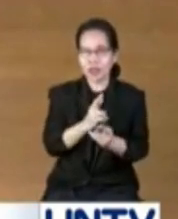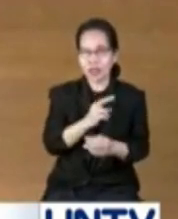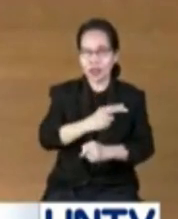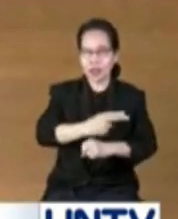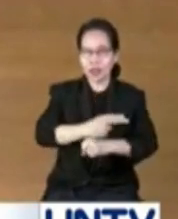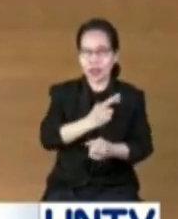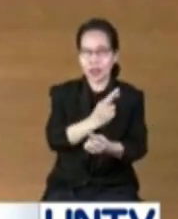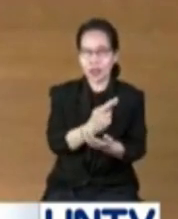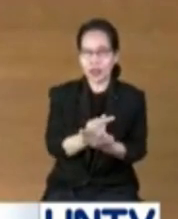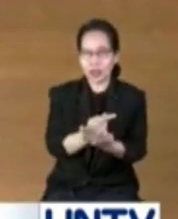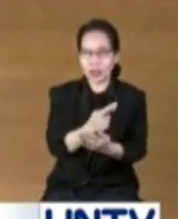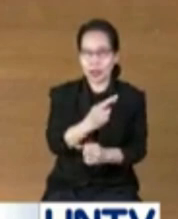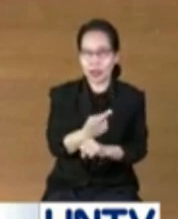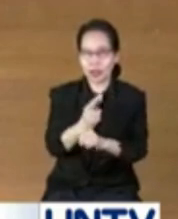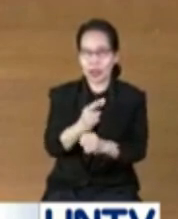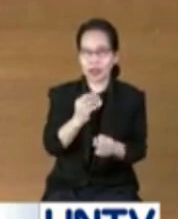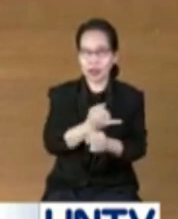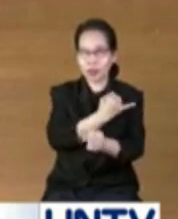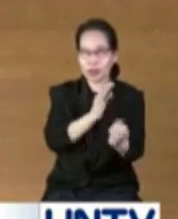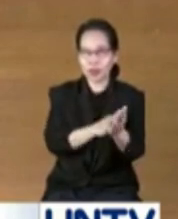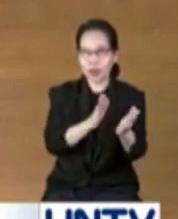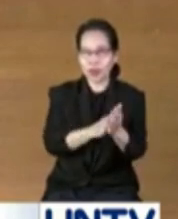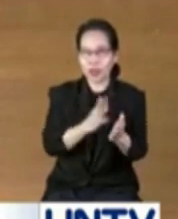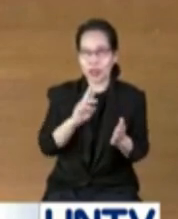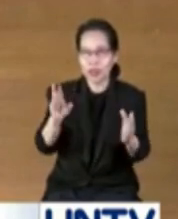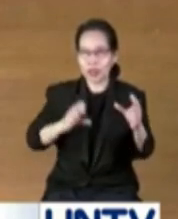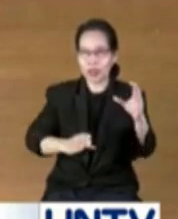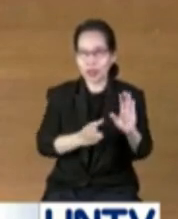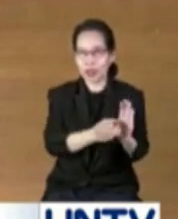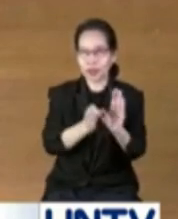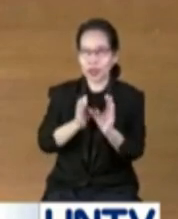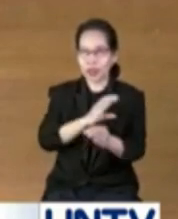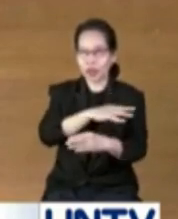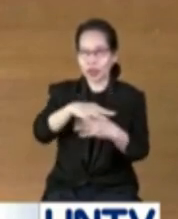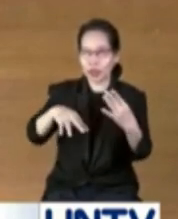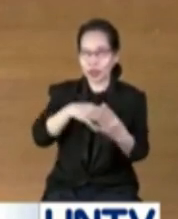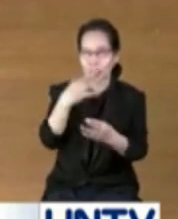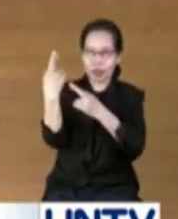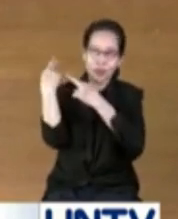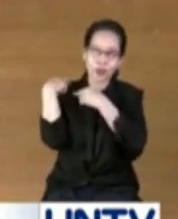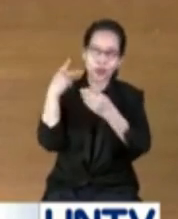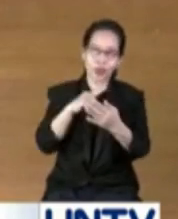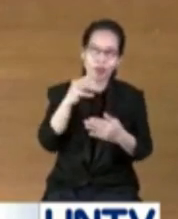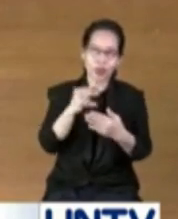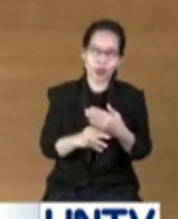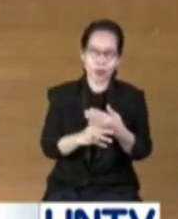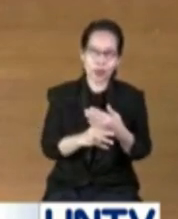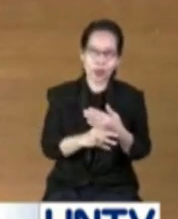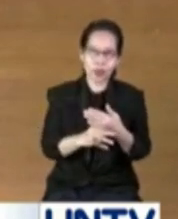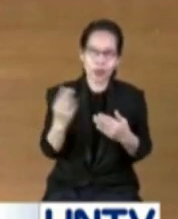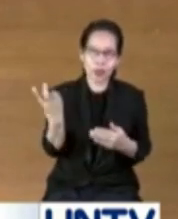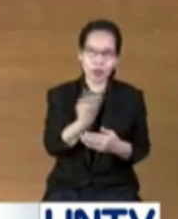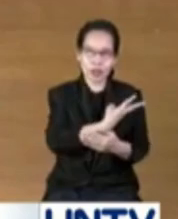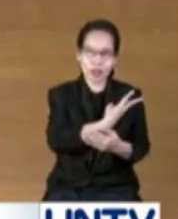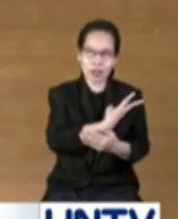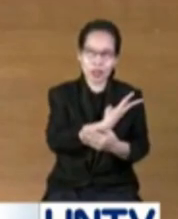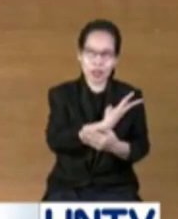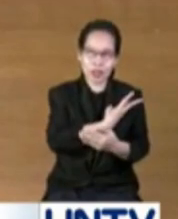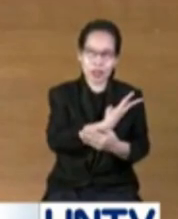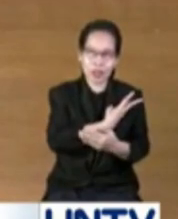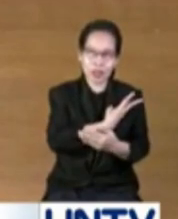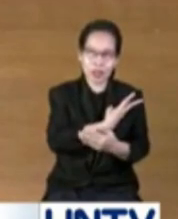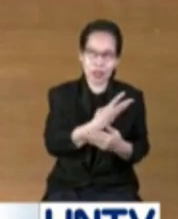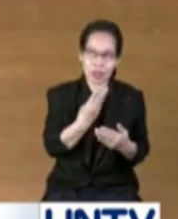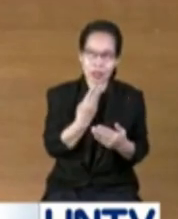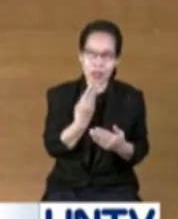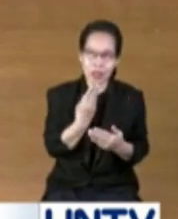of schools as part of their corporate social responsibility programs. We are recalibrating the K-10